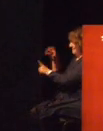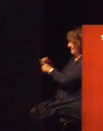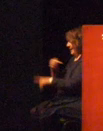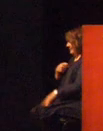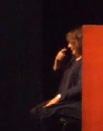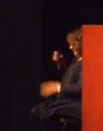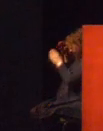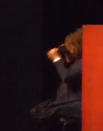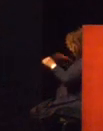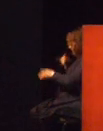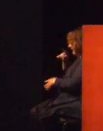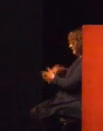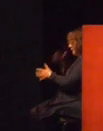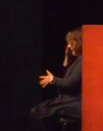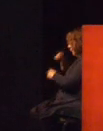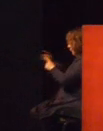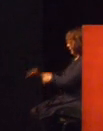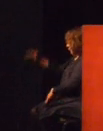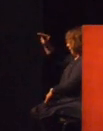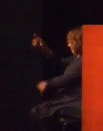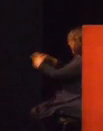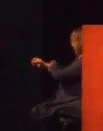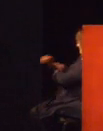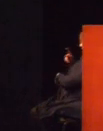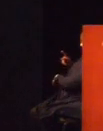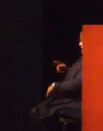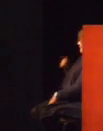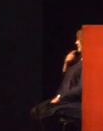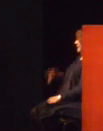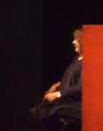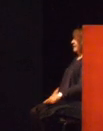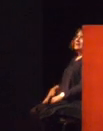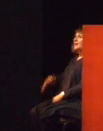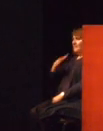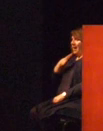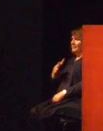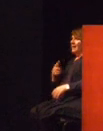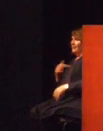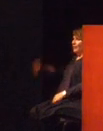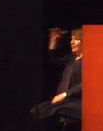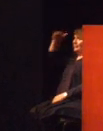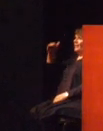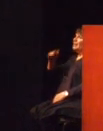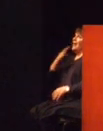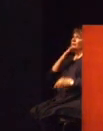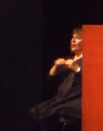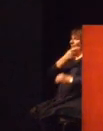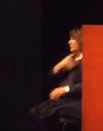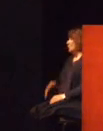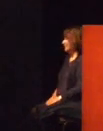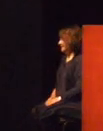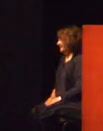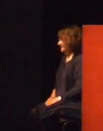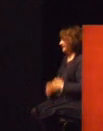I'm teaching my kids what I know. And one day they're gonna stand on stage and talk about all the ways it was wrong. Right? So that's coming